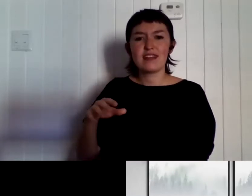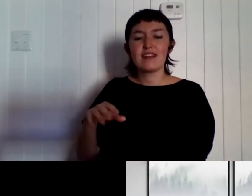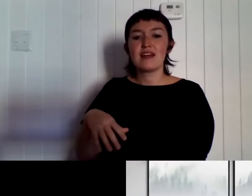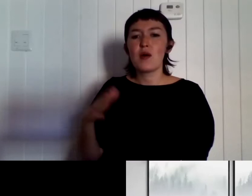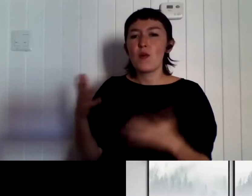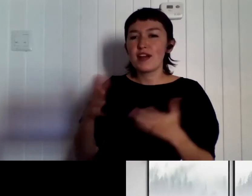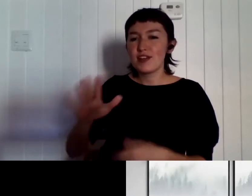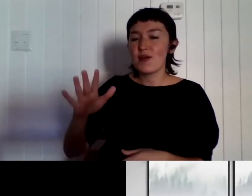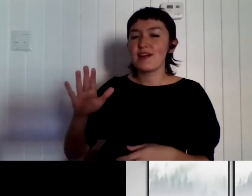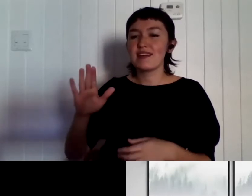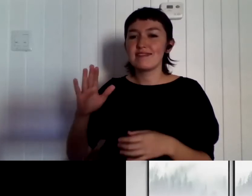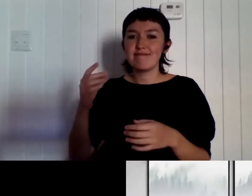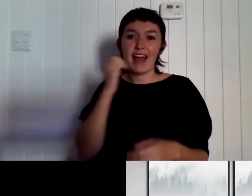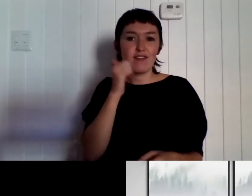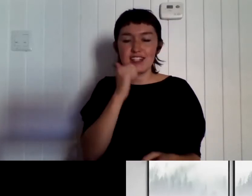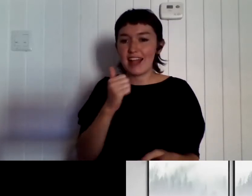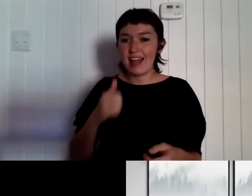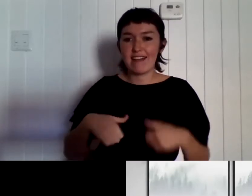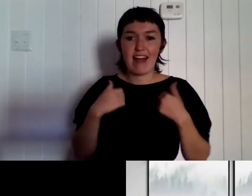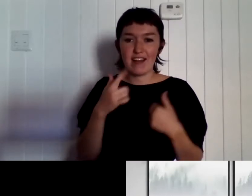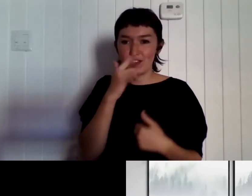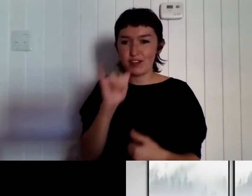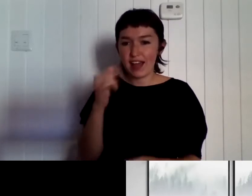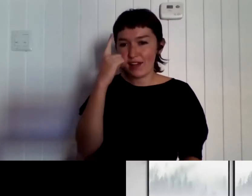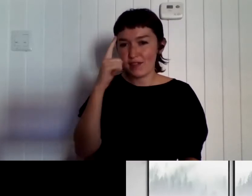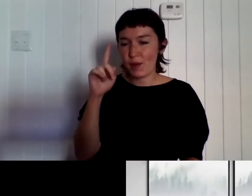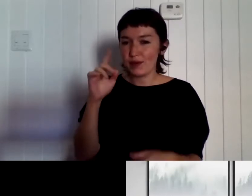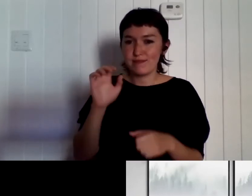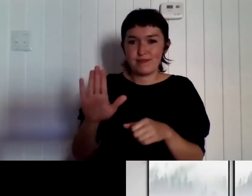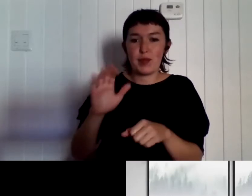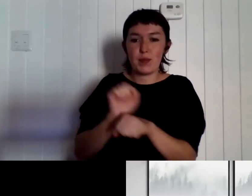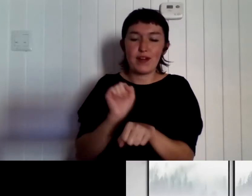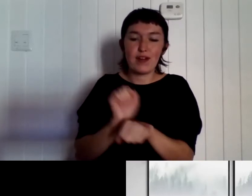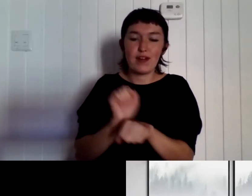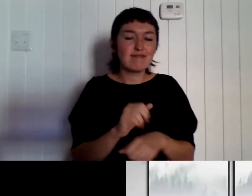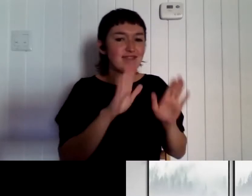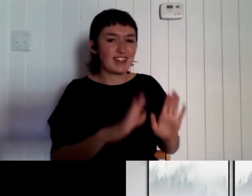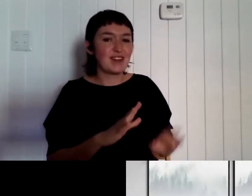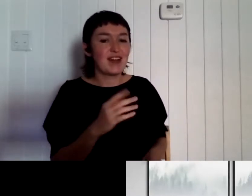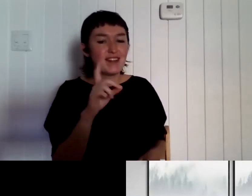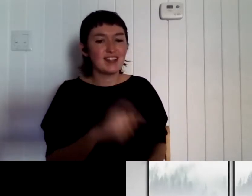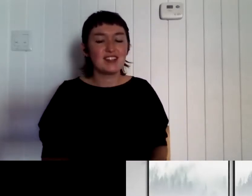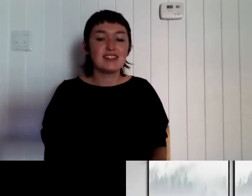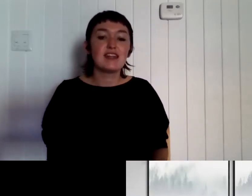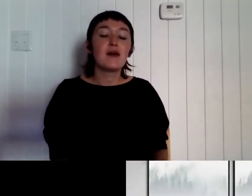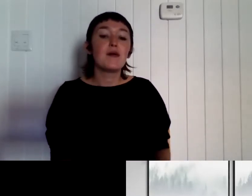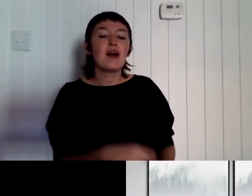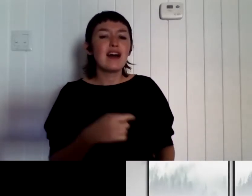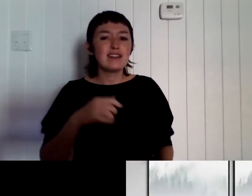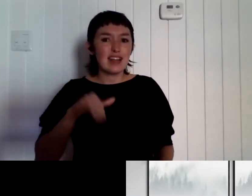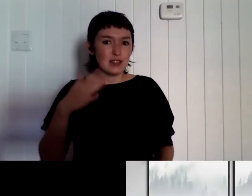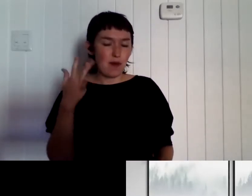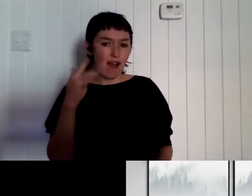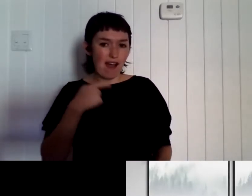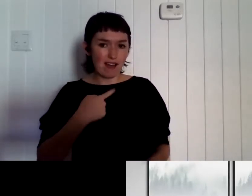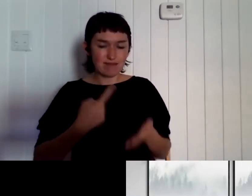So I, part of the reason why I popped up a little bit of information about my background and my training in psychology is that I get to do so